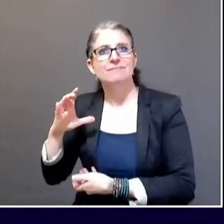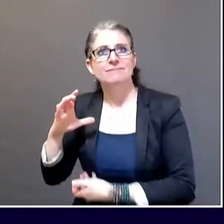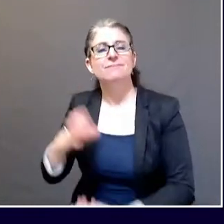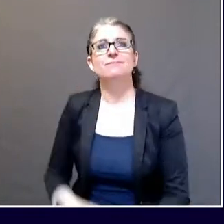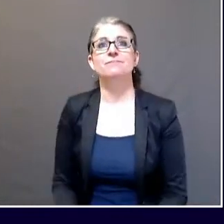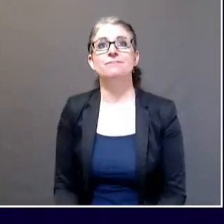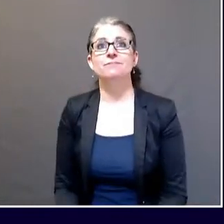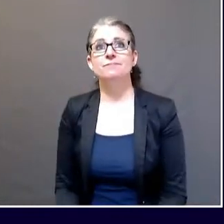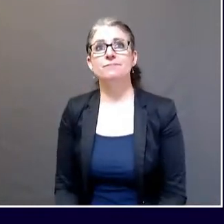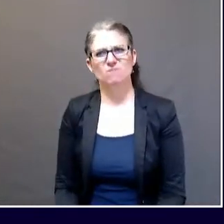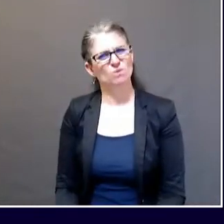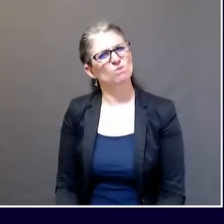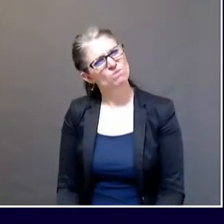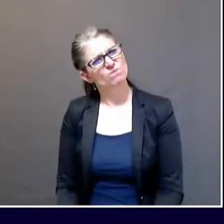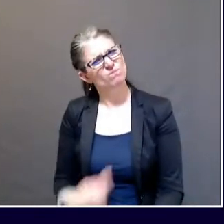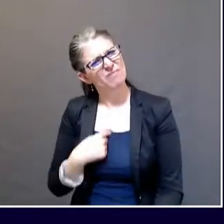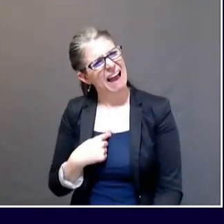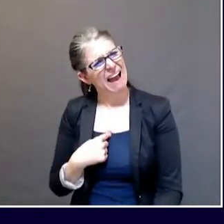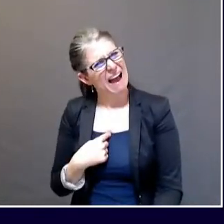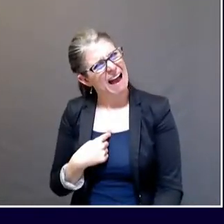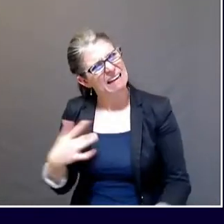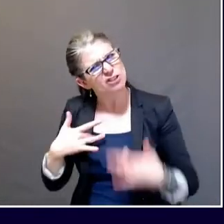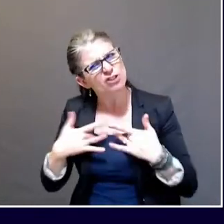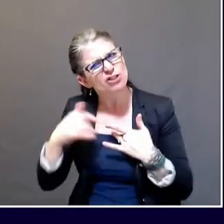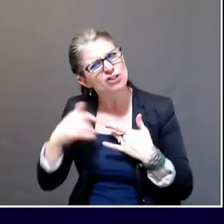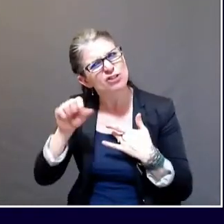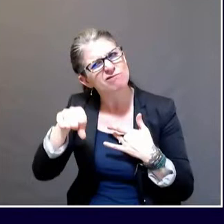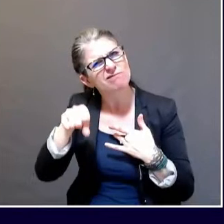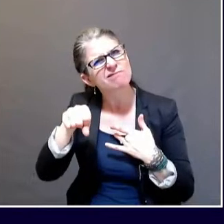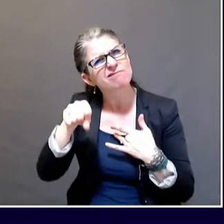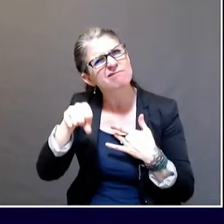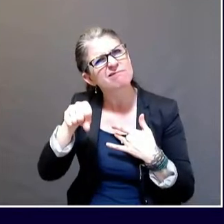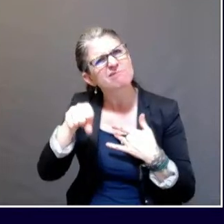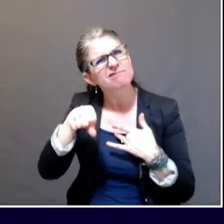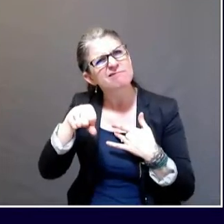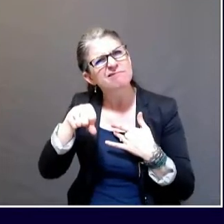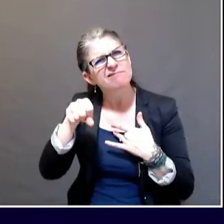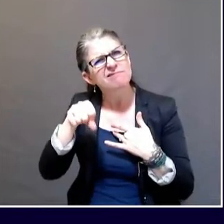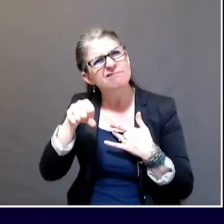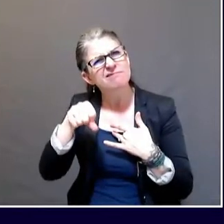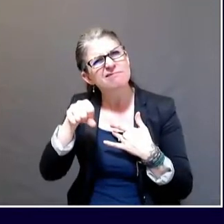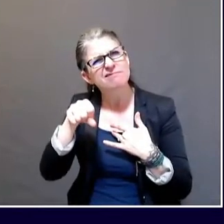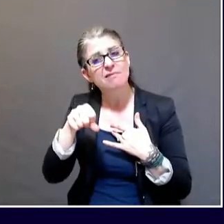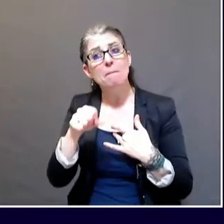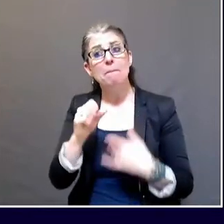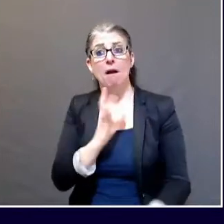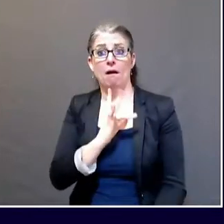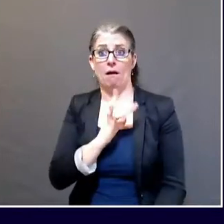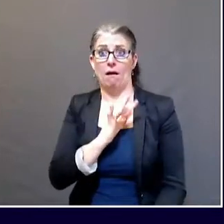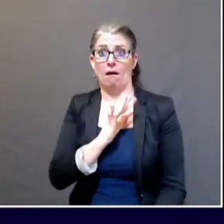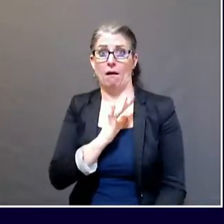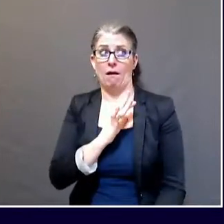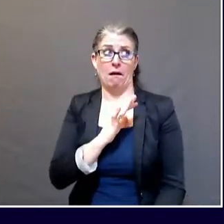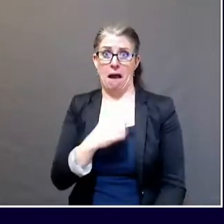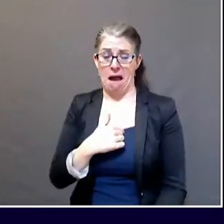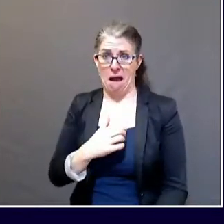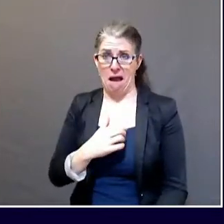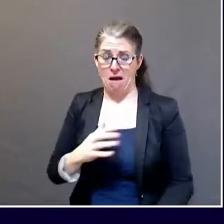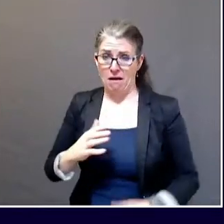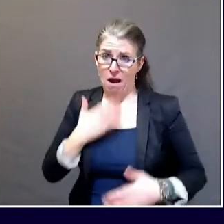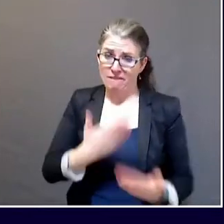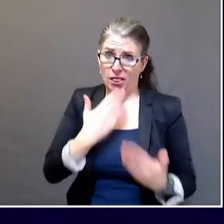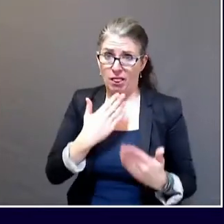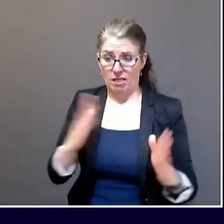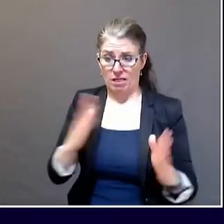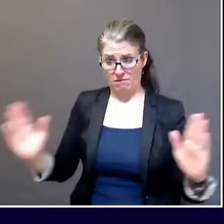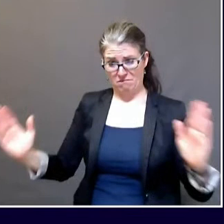that this is how the system works. There are numerous checks along the way to ensure that